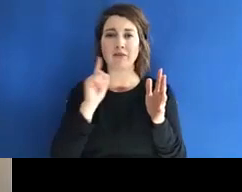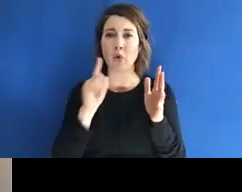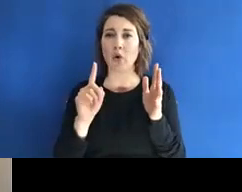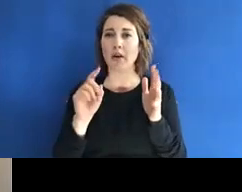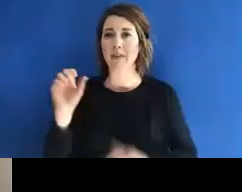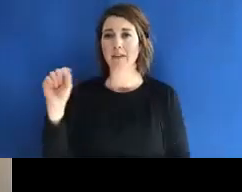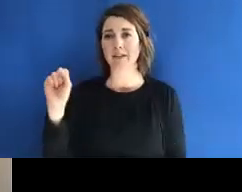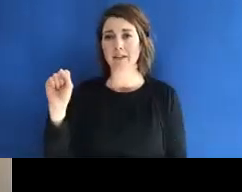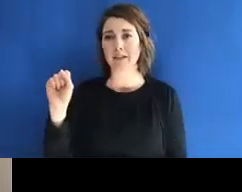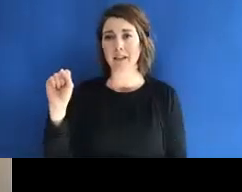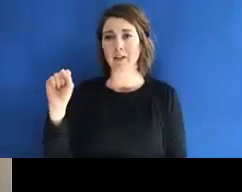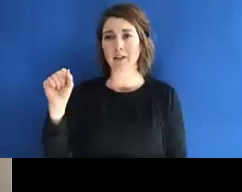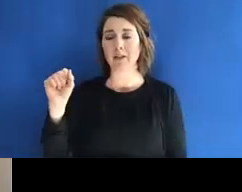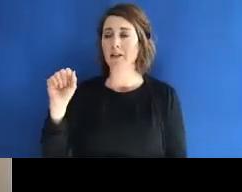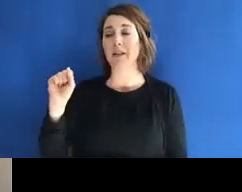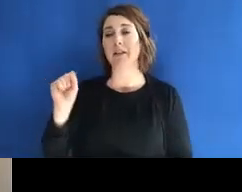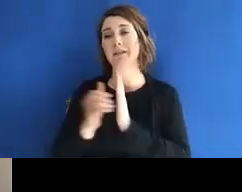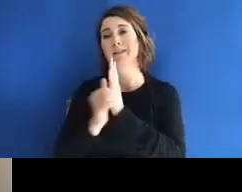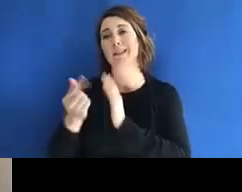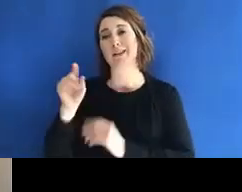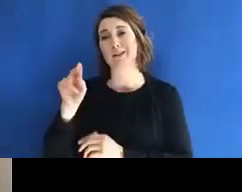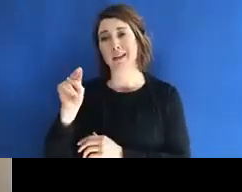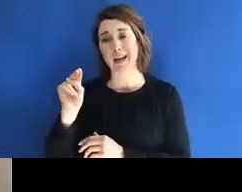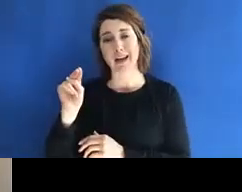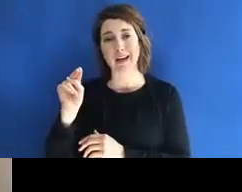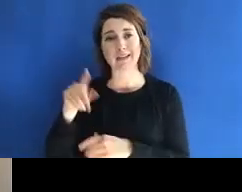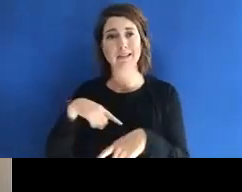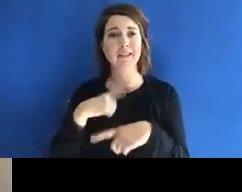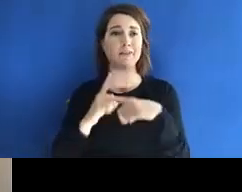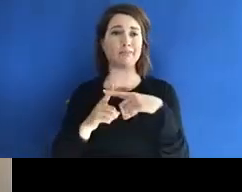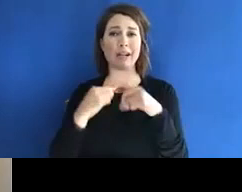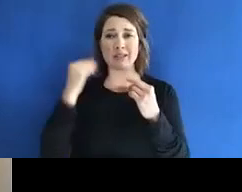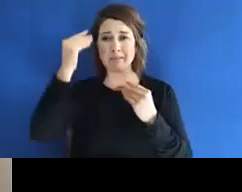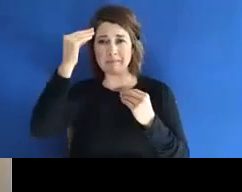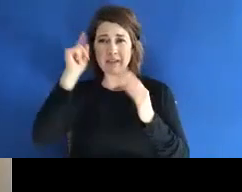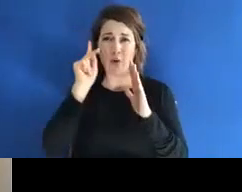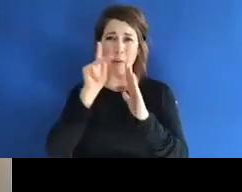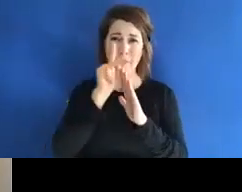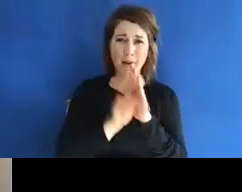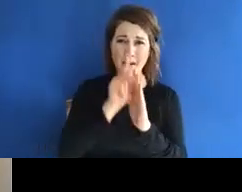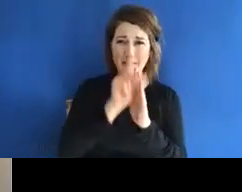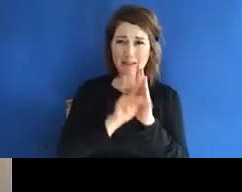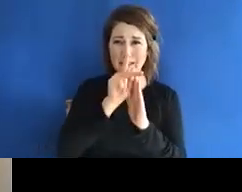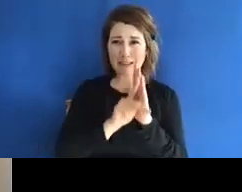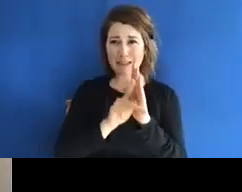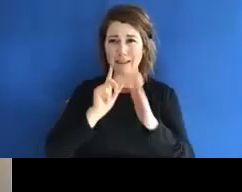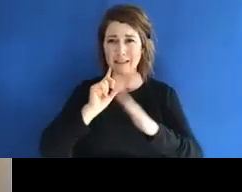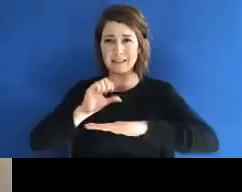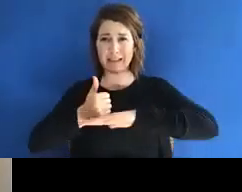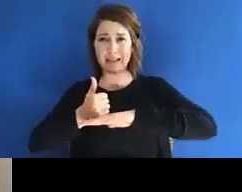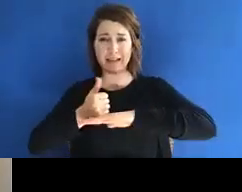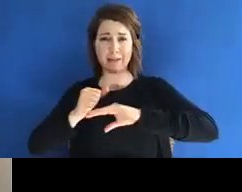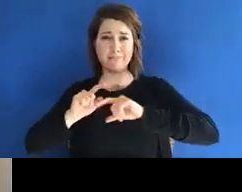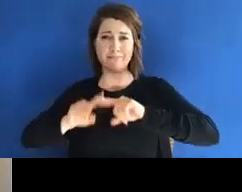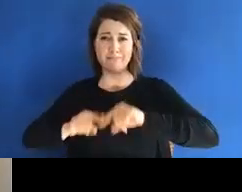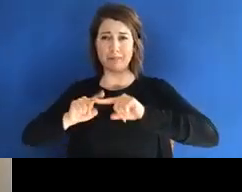and credential attainment rate, and considerations for policy planning around those 2 indicators. We have a